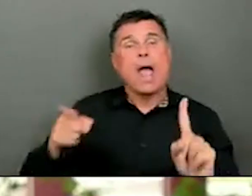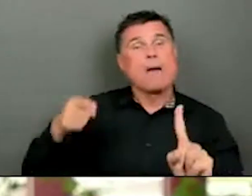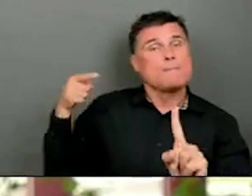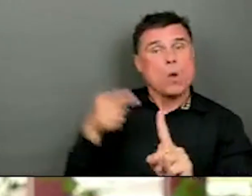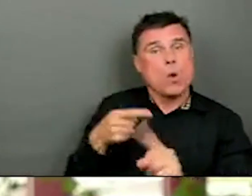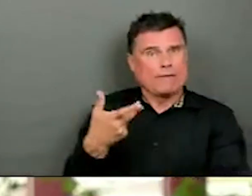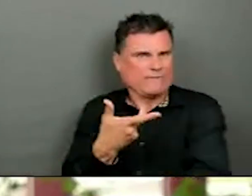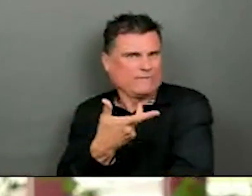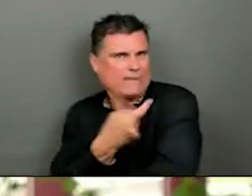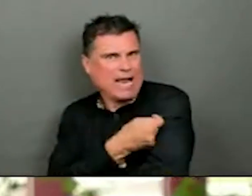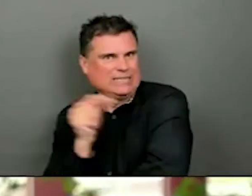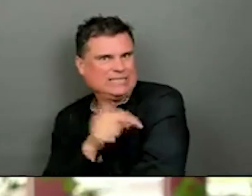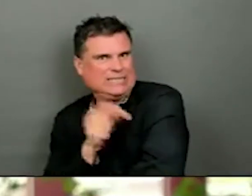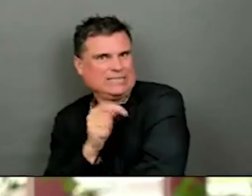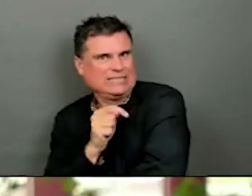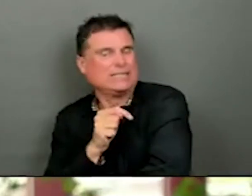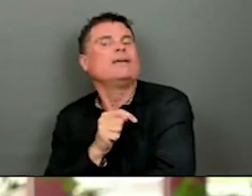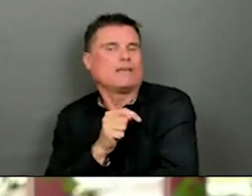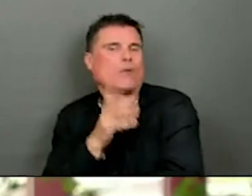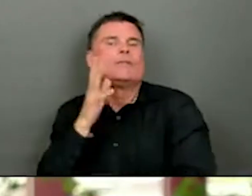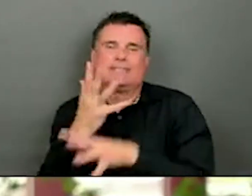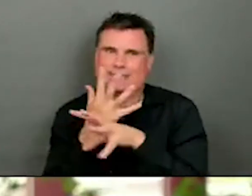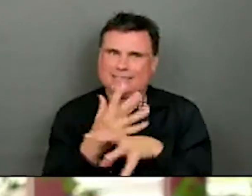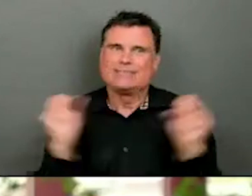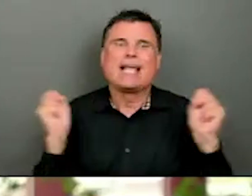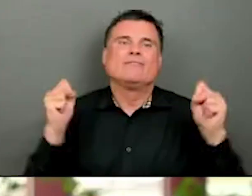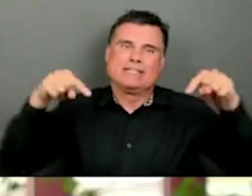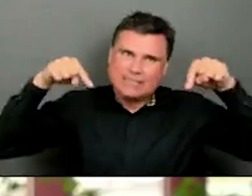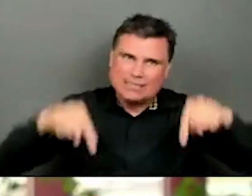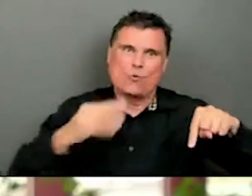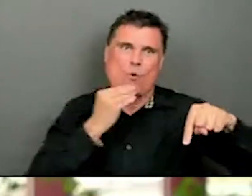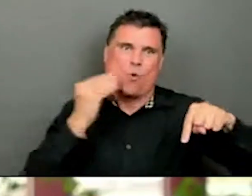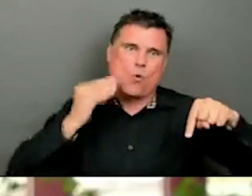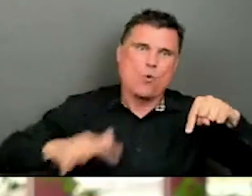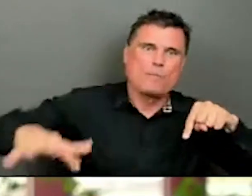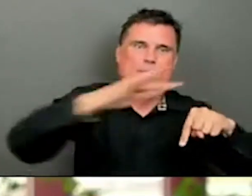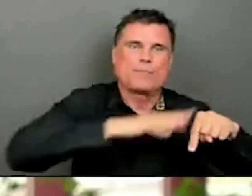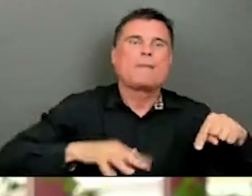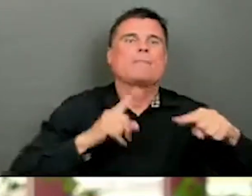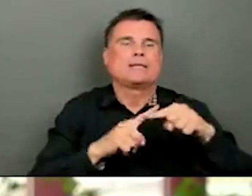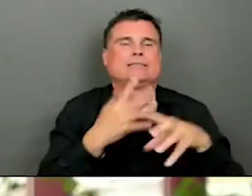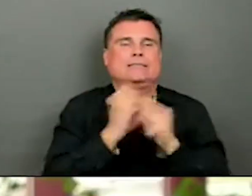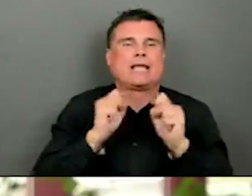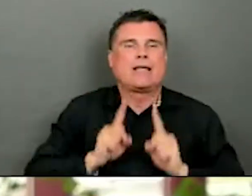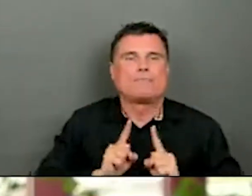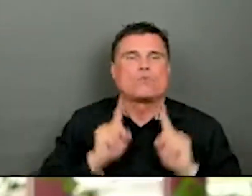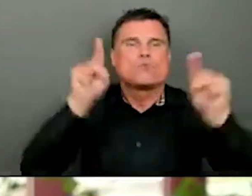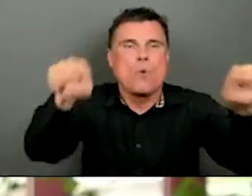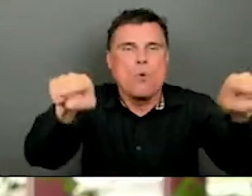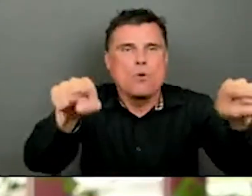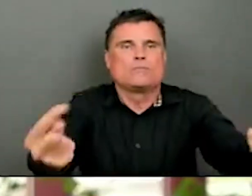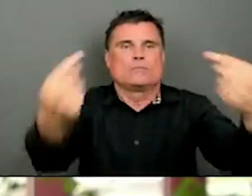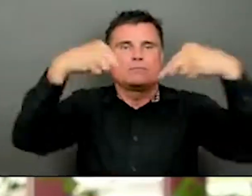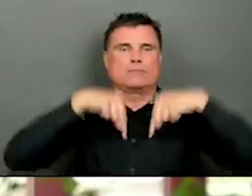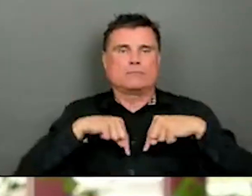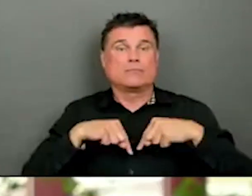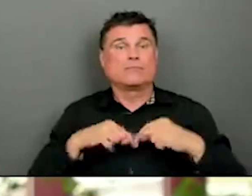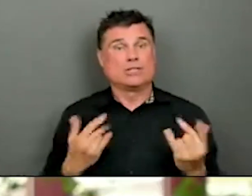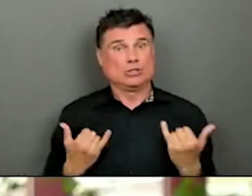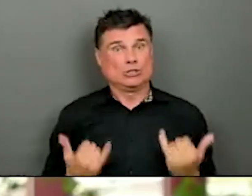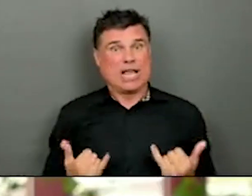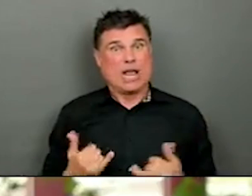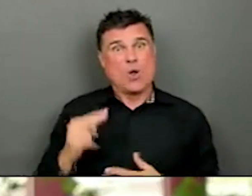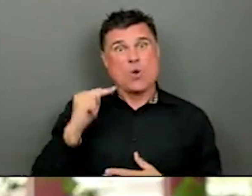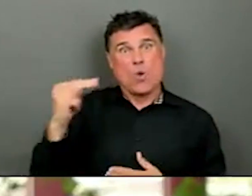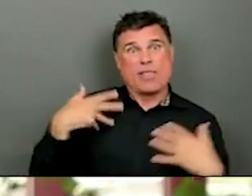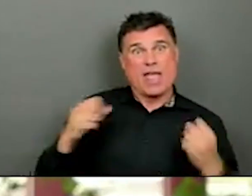safely and to keep our home communities safe too. We were talking in Northern Health today, and I know there's been many